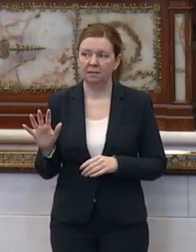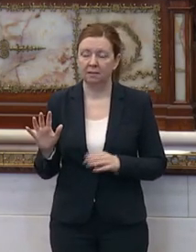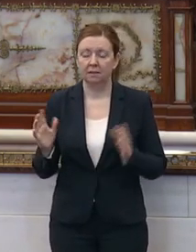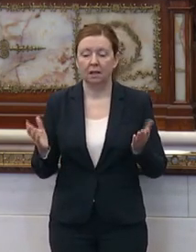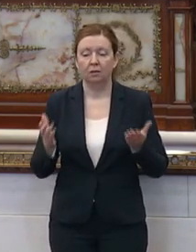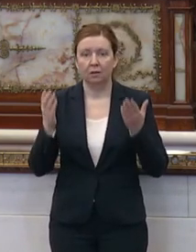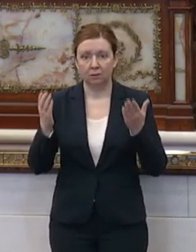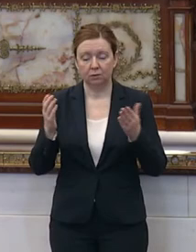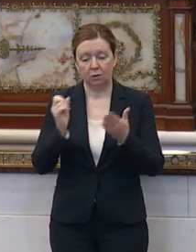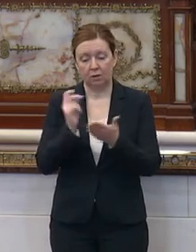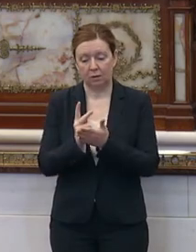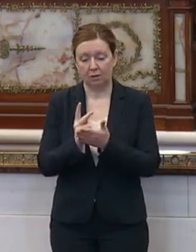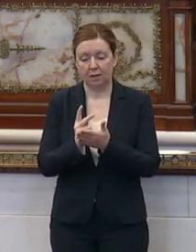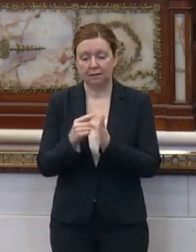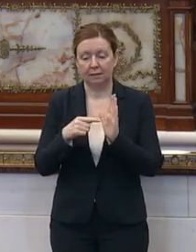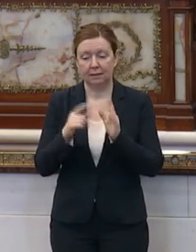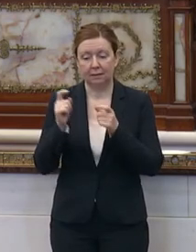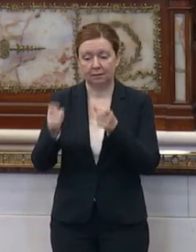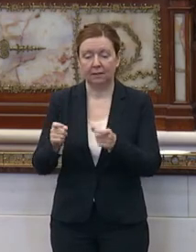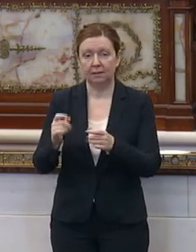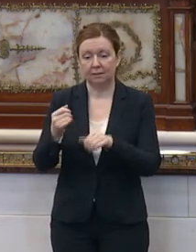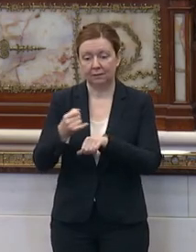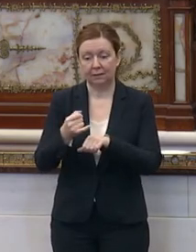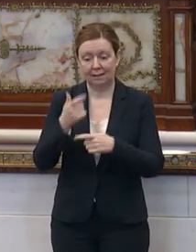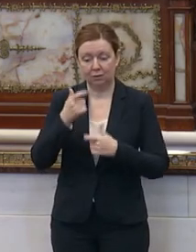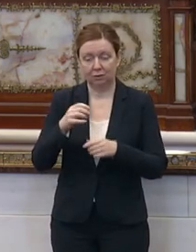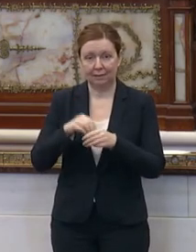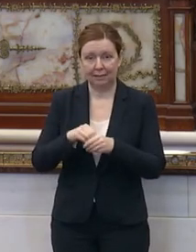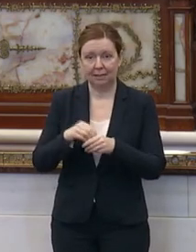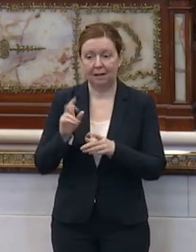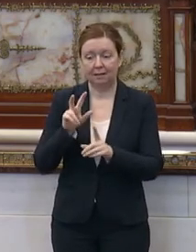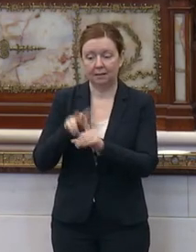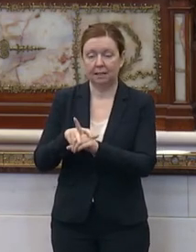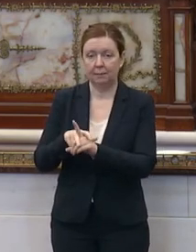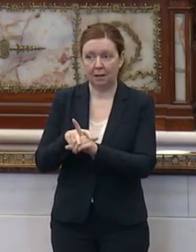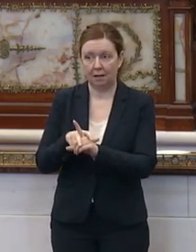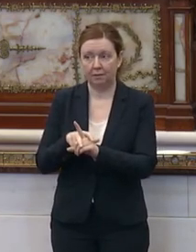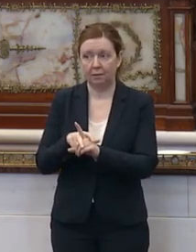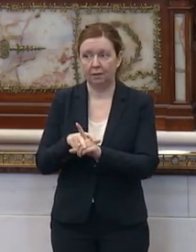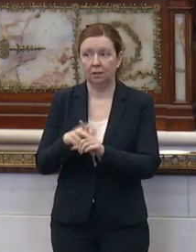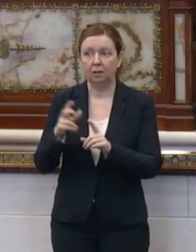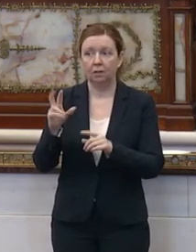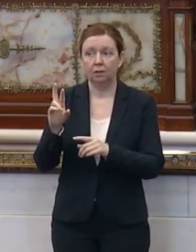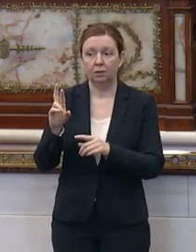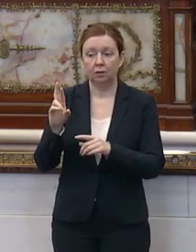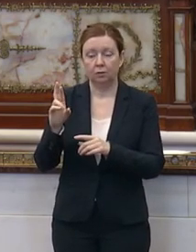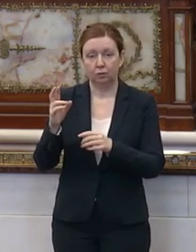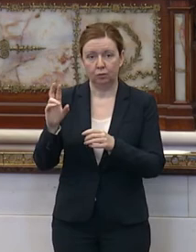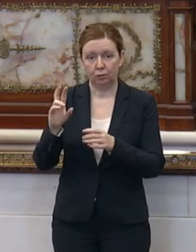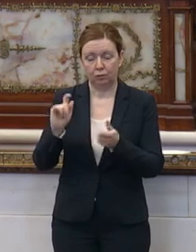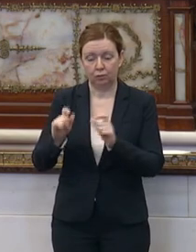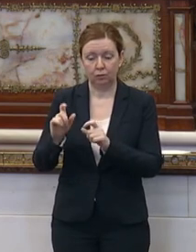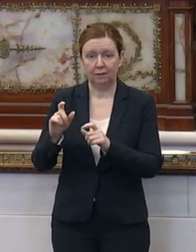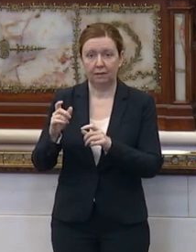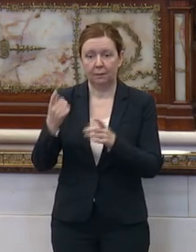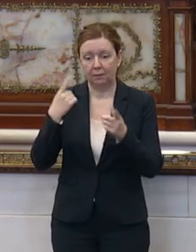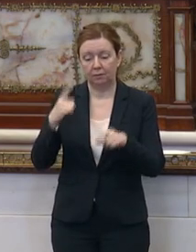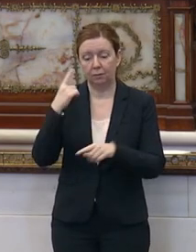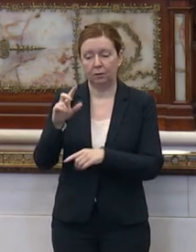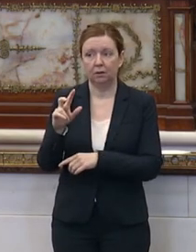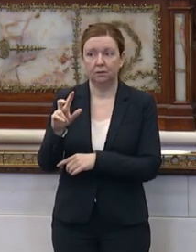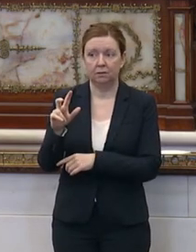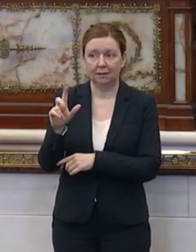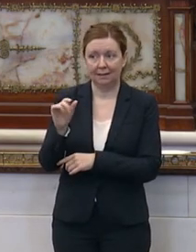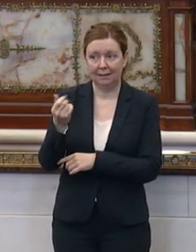220205, entitled a resolution authorizing the conveyance of an interest in and the assignment of the redevelopment agreement for 2032 Lehigh